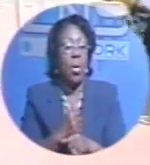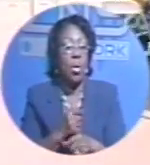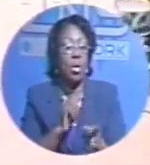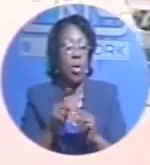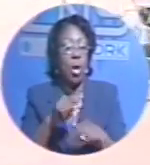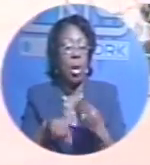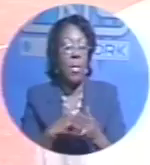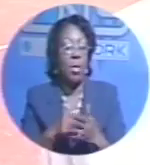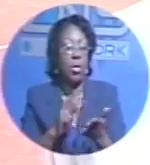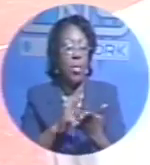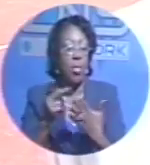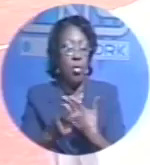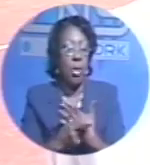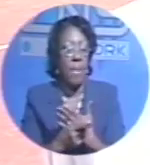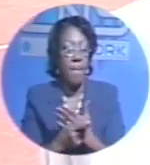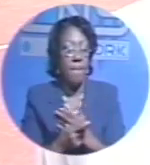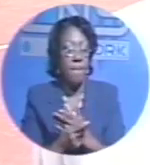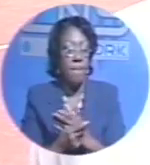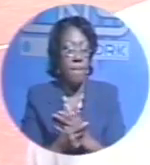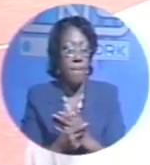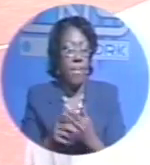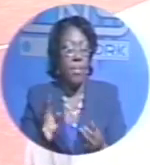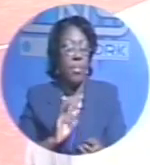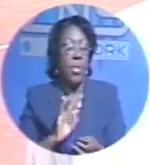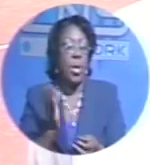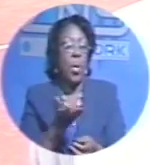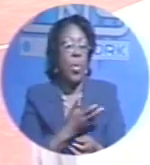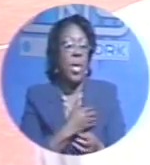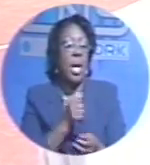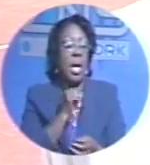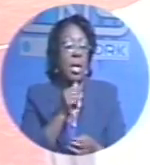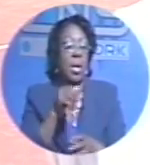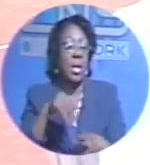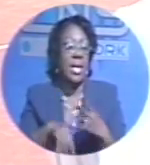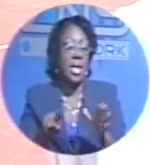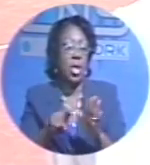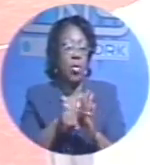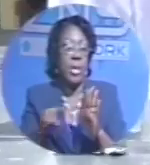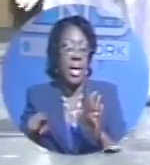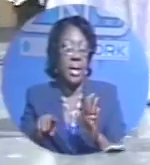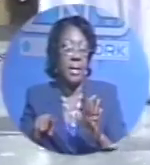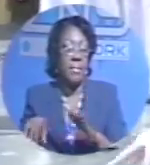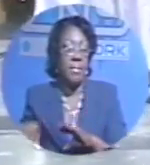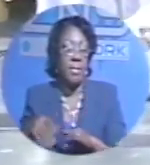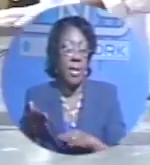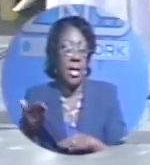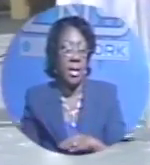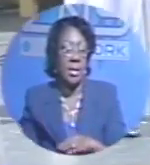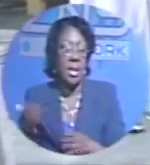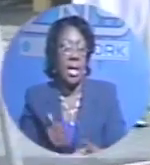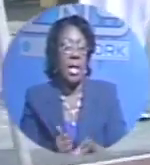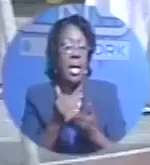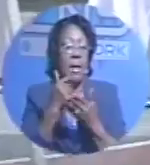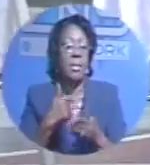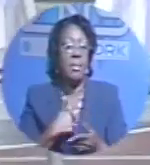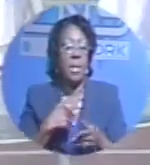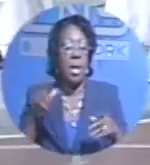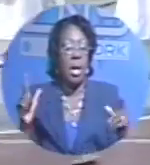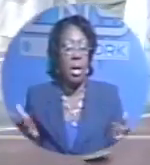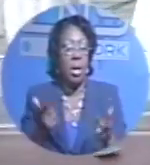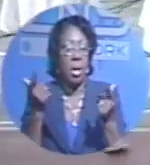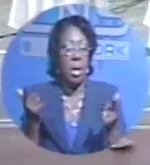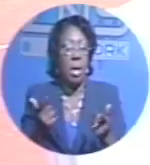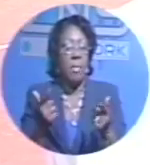impact. Because of the troupe, we are not into negativity no more. It helps me a lot. Because of God,